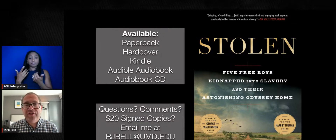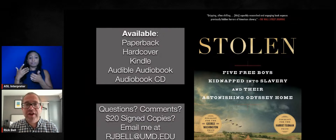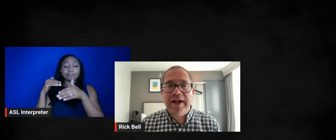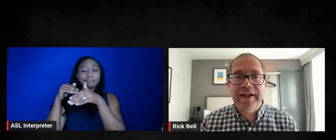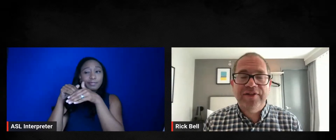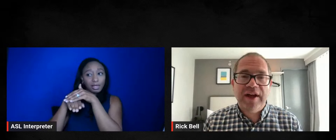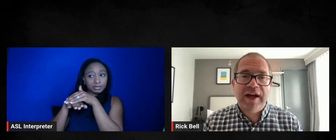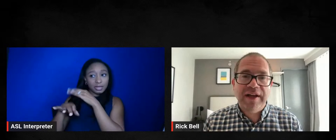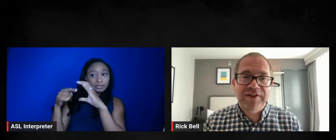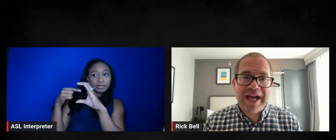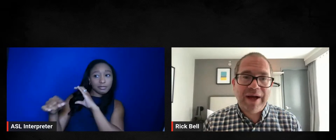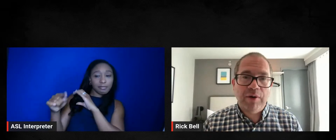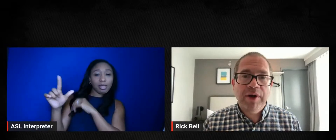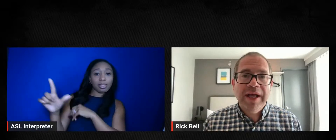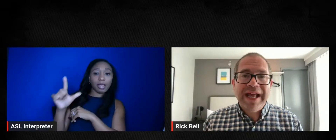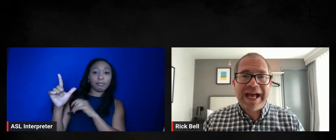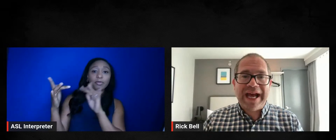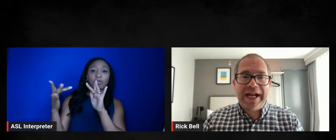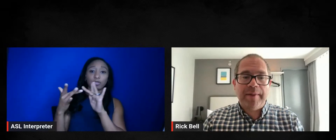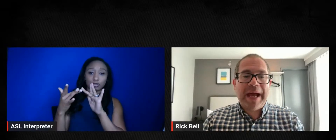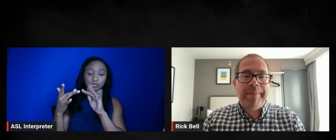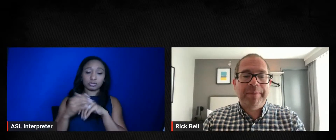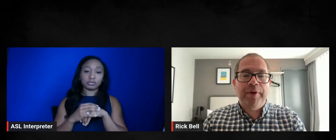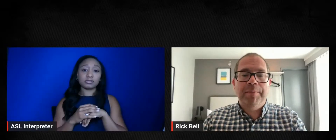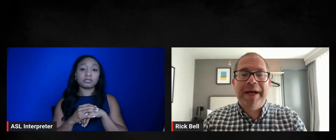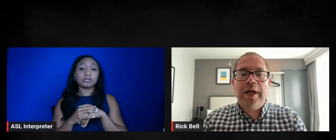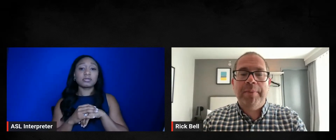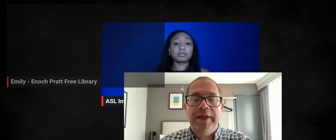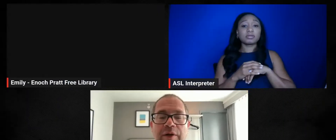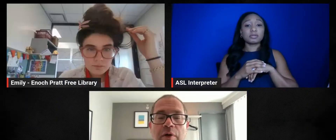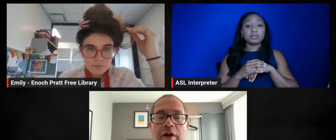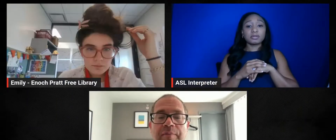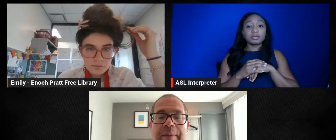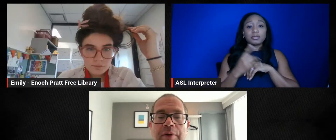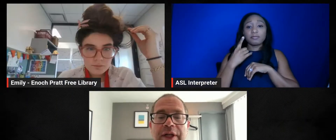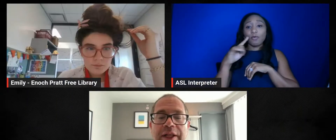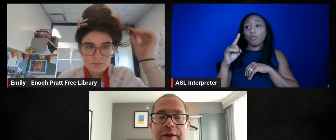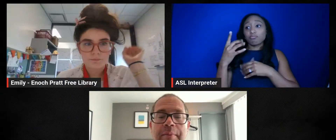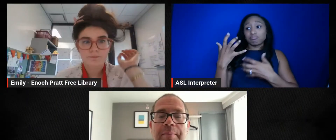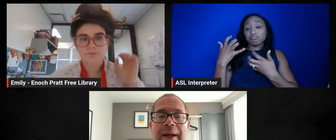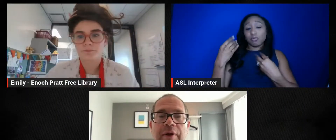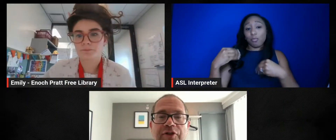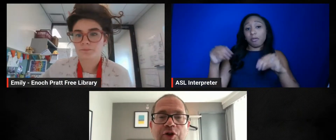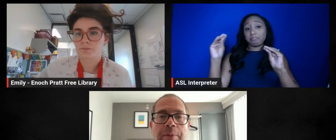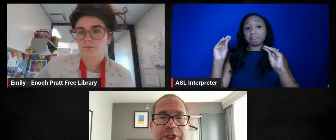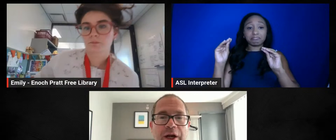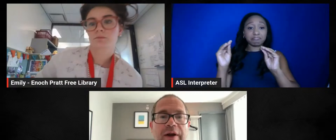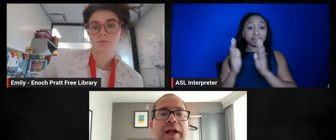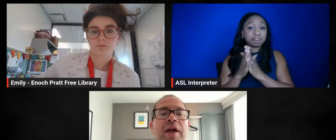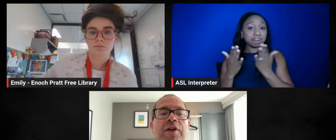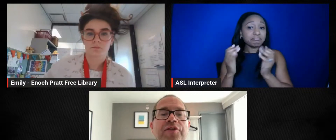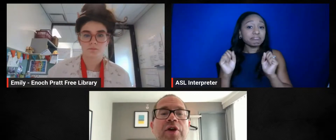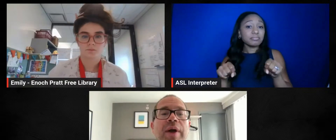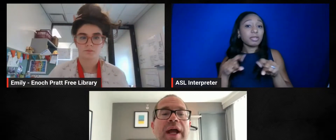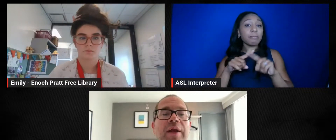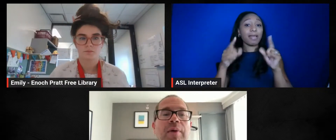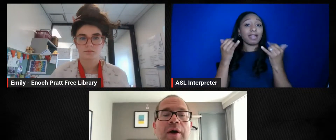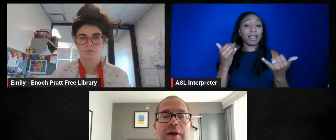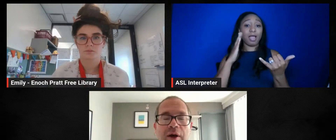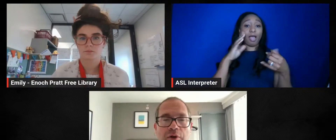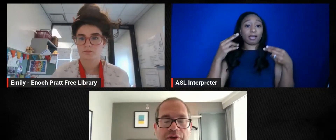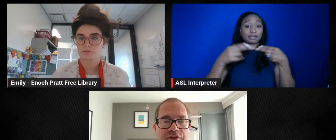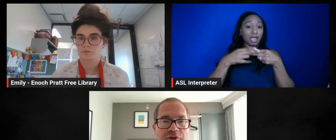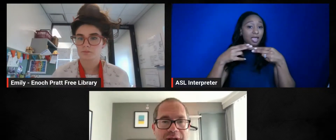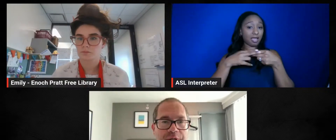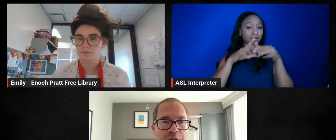take my slides down, and I'm happy to put them back up later on if people need them. But I'm going to stop sharing, so